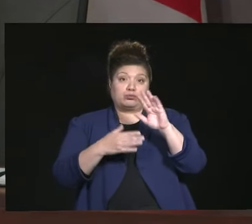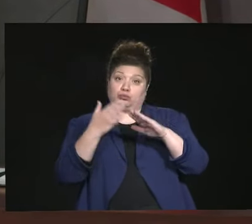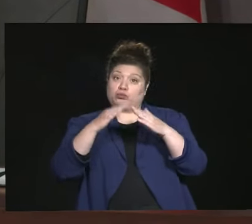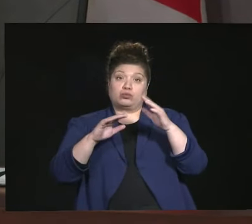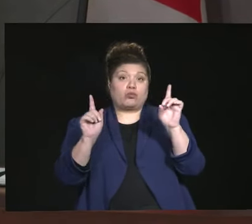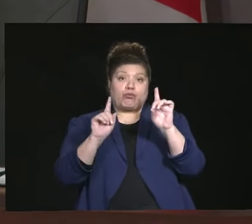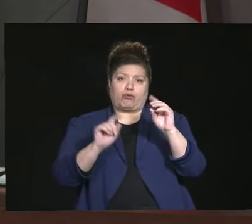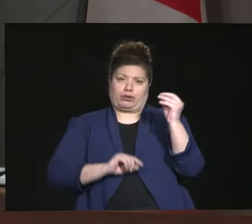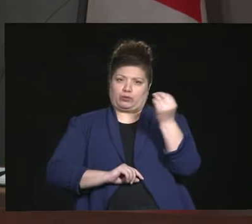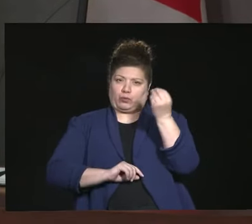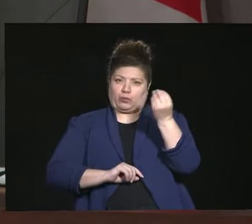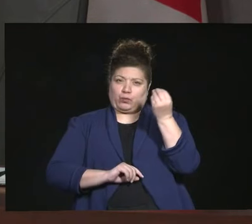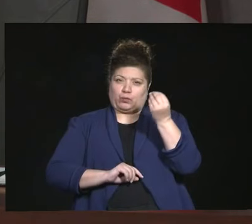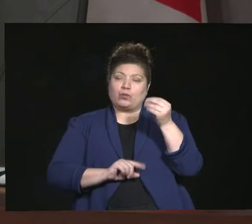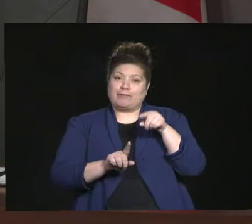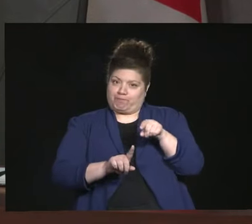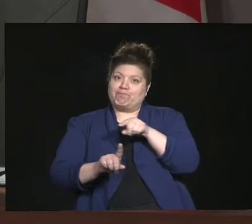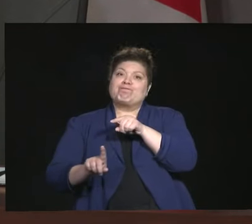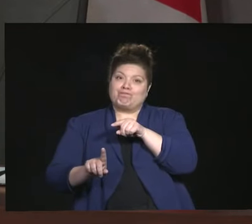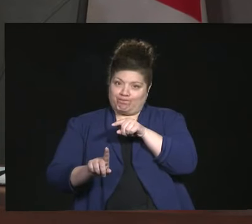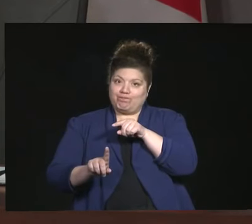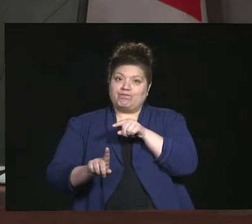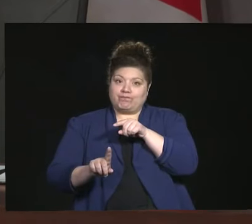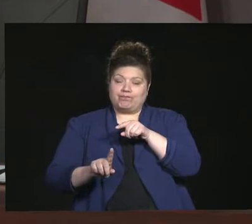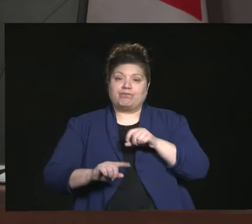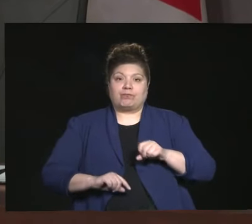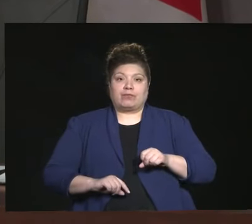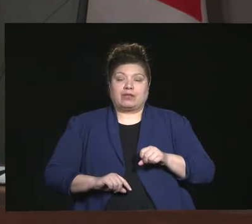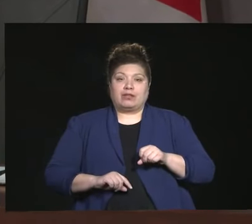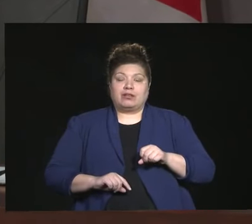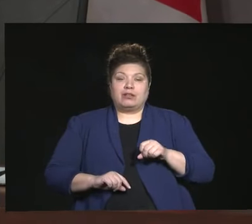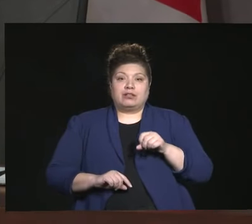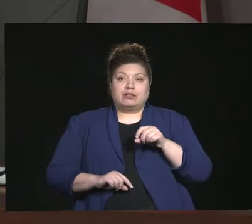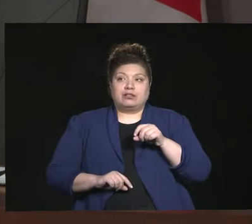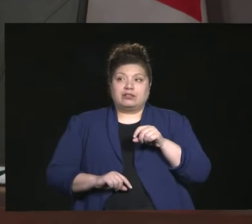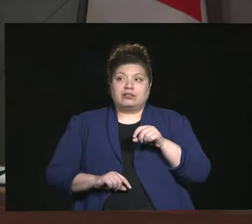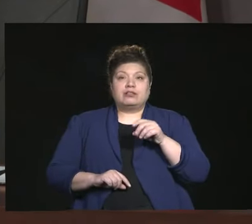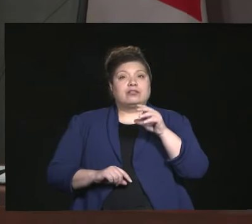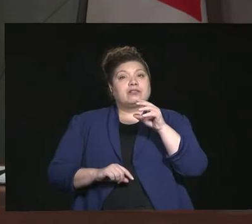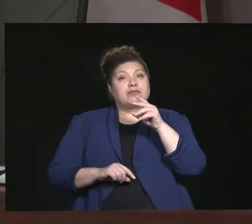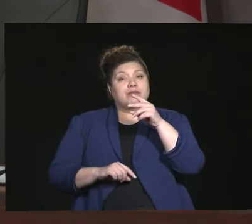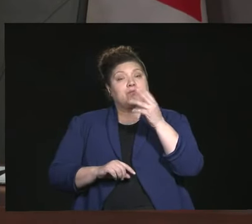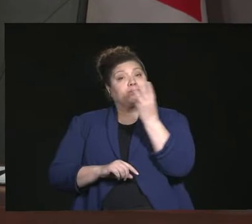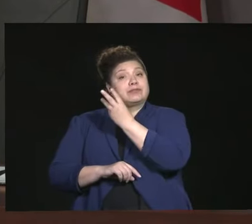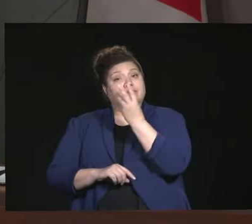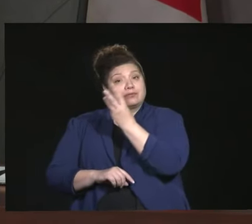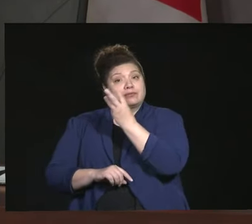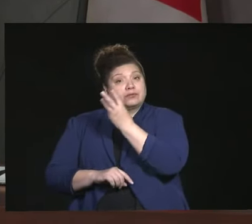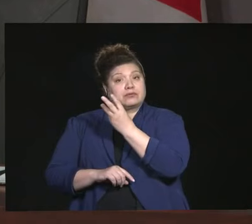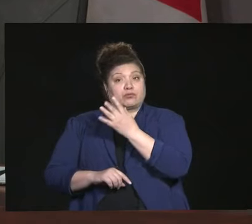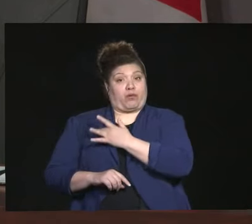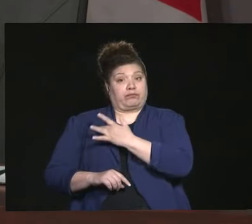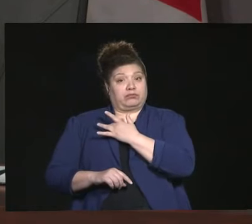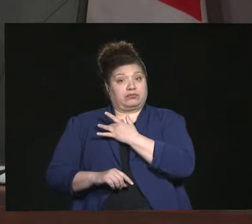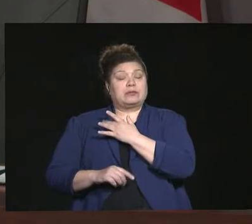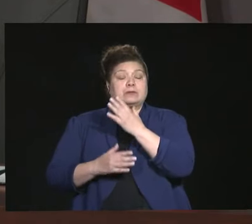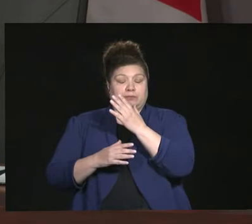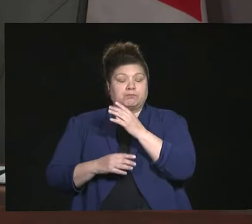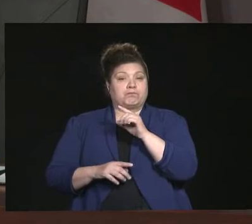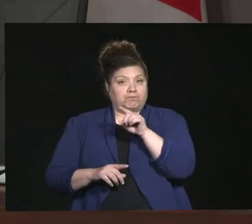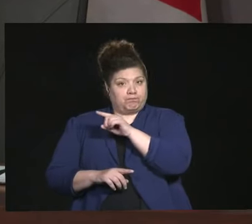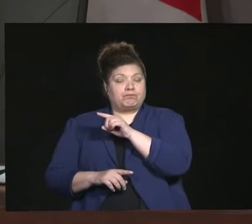and also, I believe, in some of the prairie provinces. So even one case in any of these